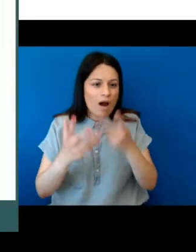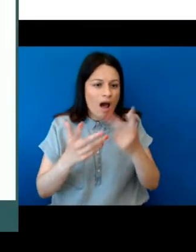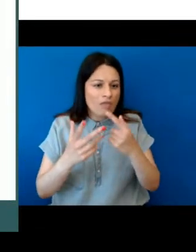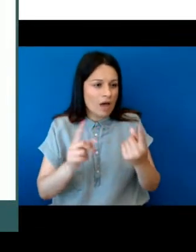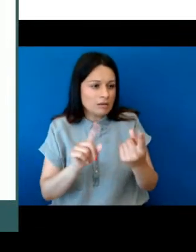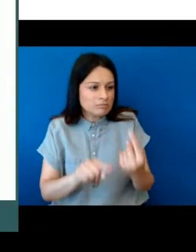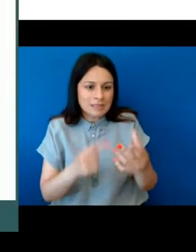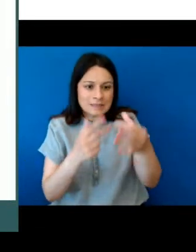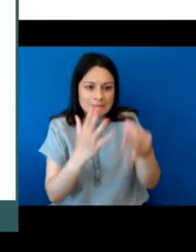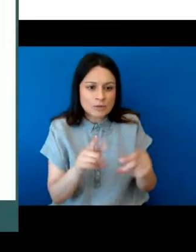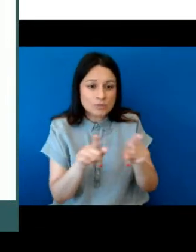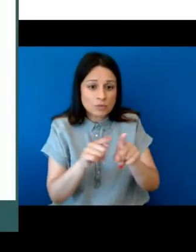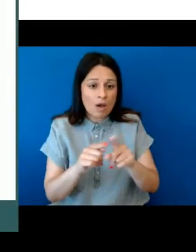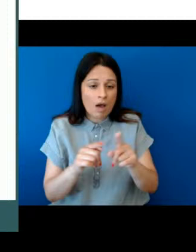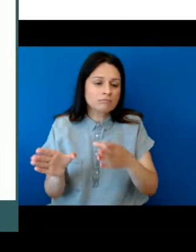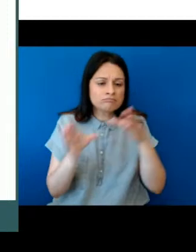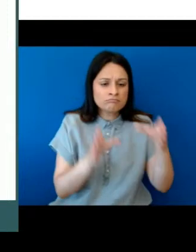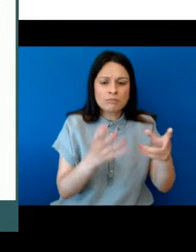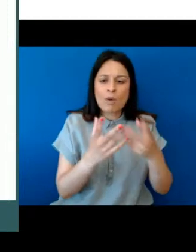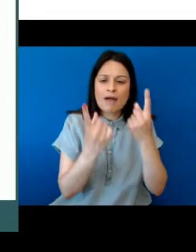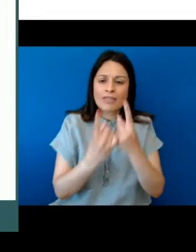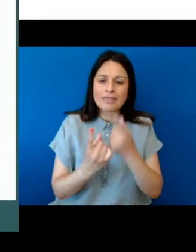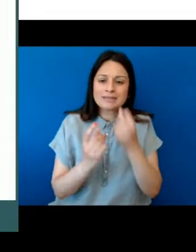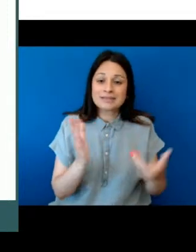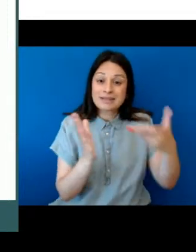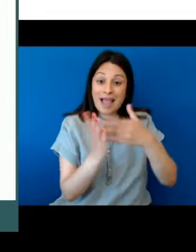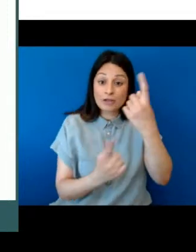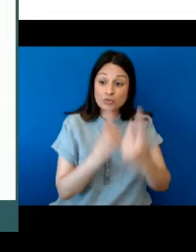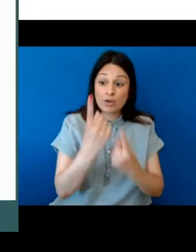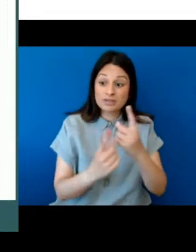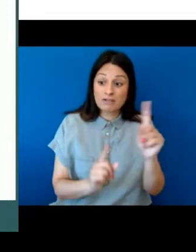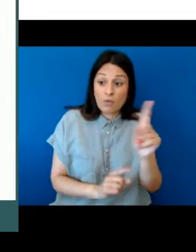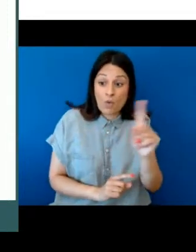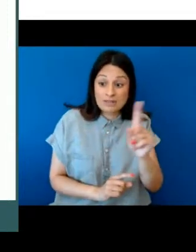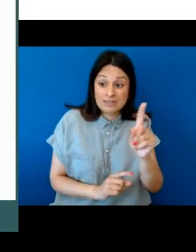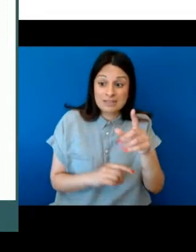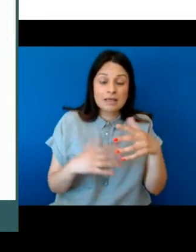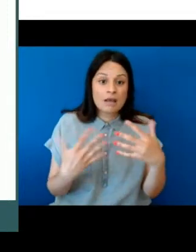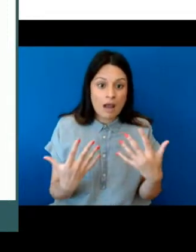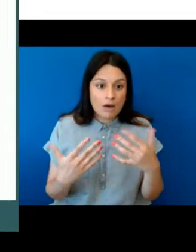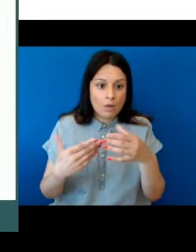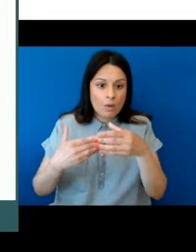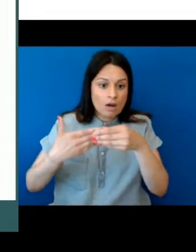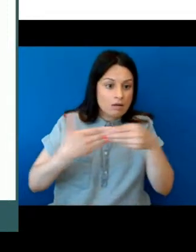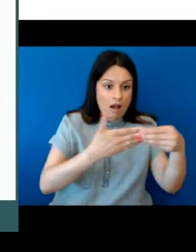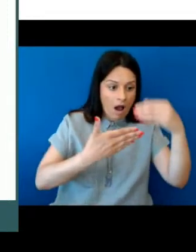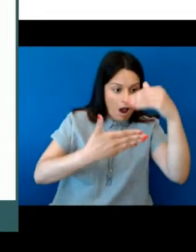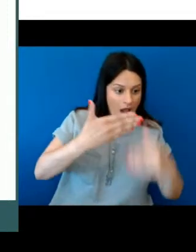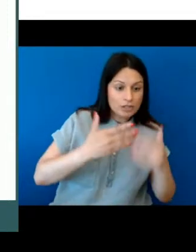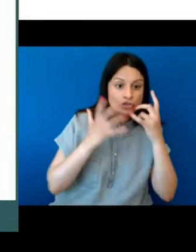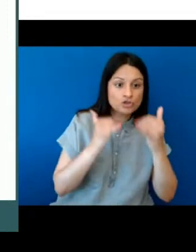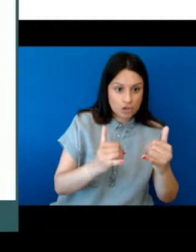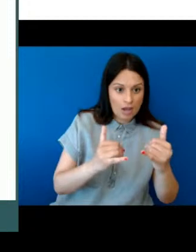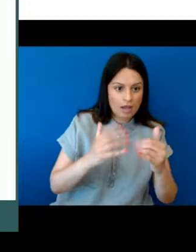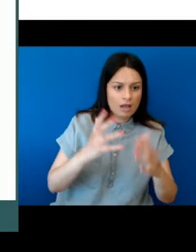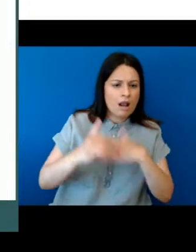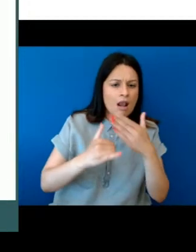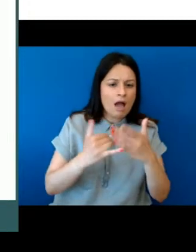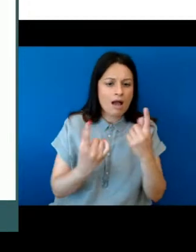are other things you can add on yourself, and there's a line here, do go to the guidelines to check. But the last thing I want to mention